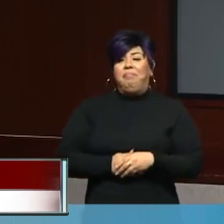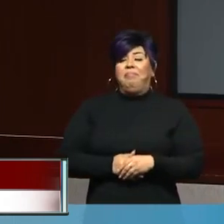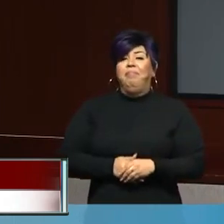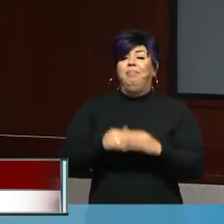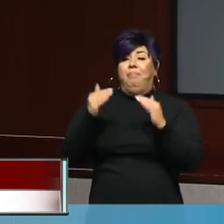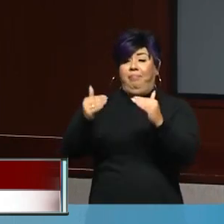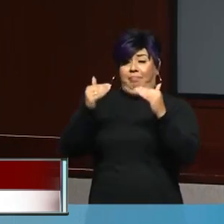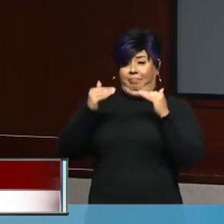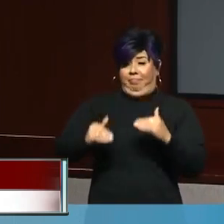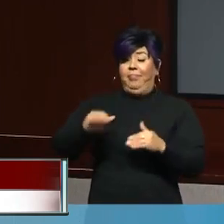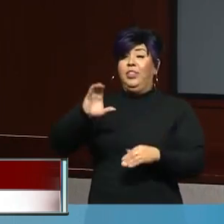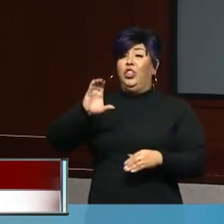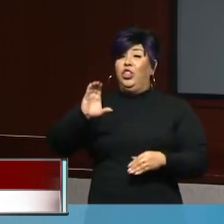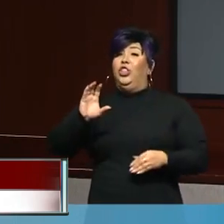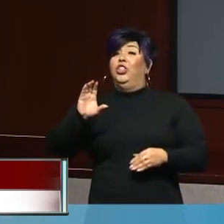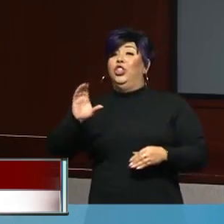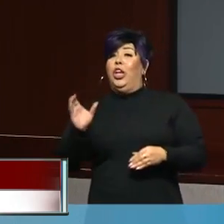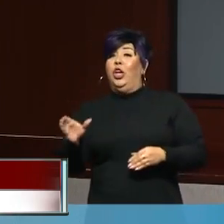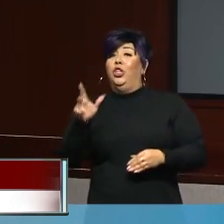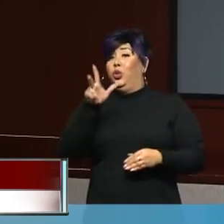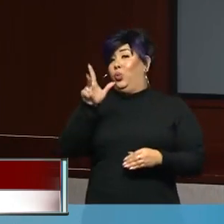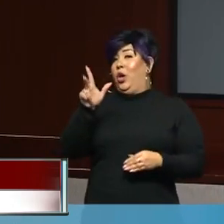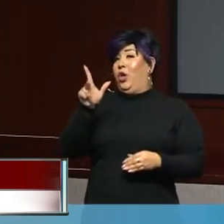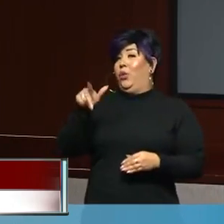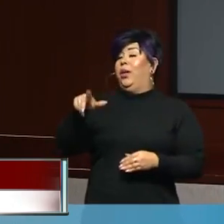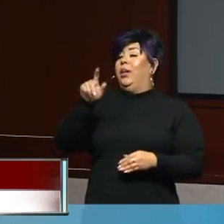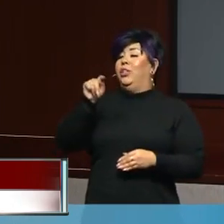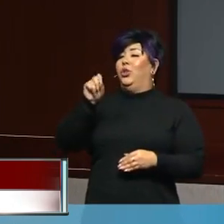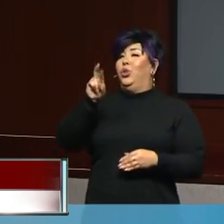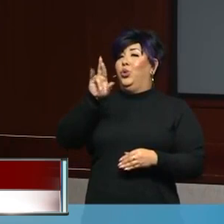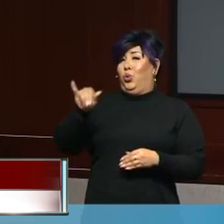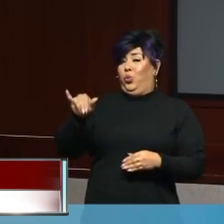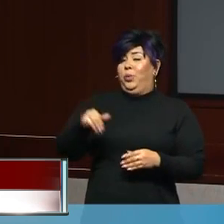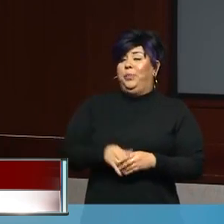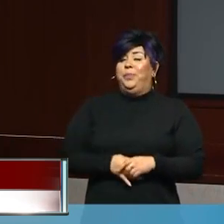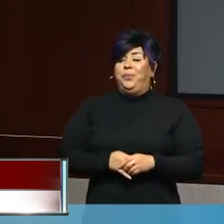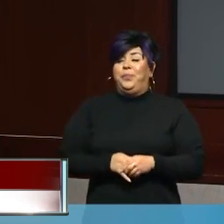Our next outlet is Channel 23. I believe we have Tori Cooper on the line.